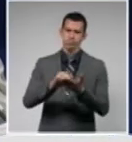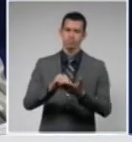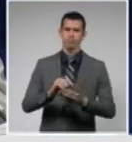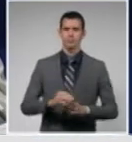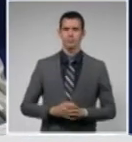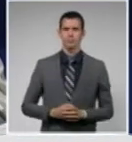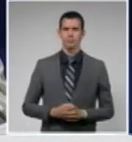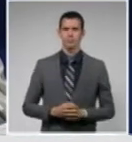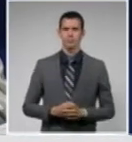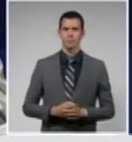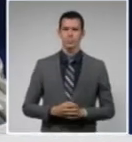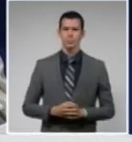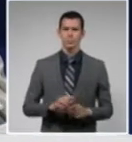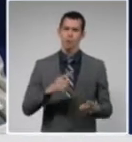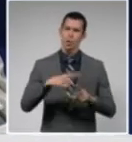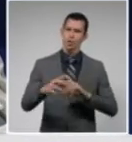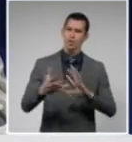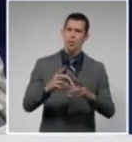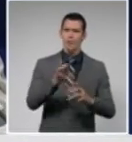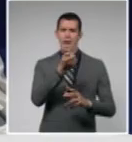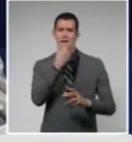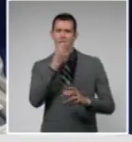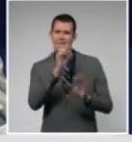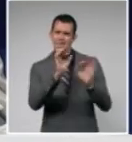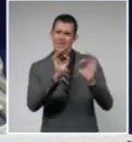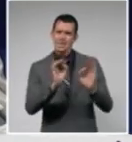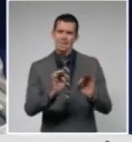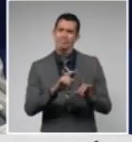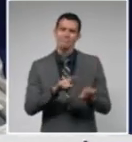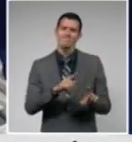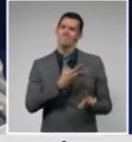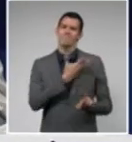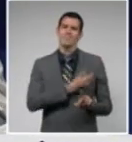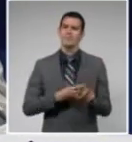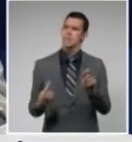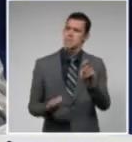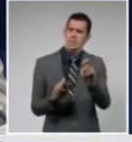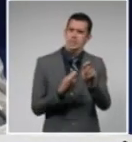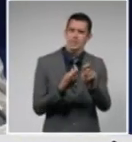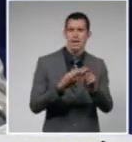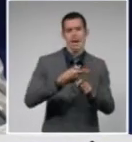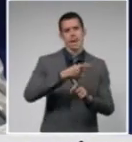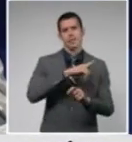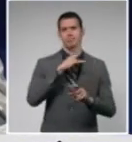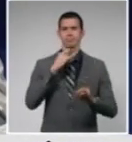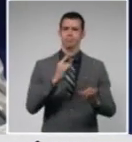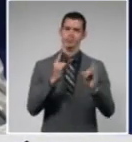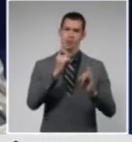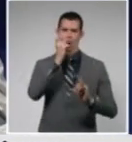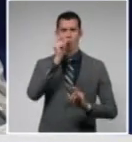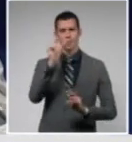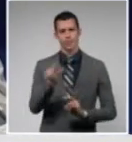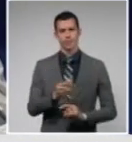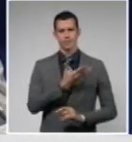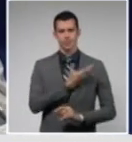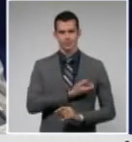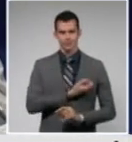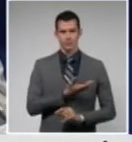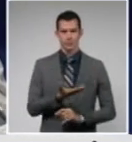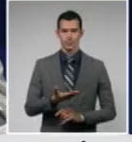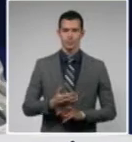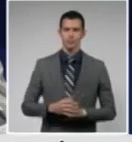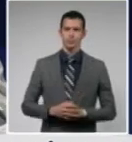arrest from which he could not be revived and died. We offer our condolences to